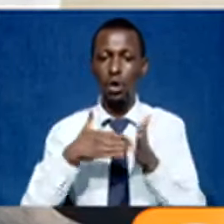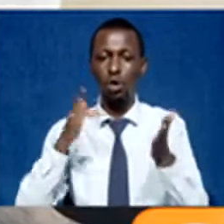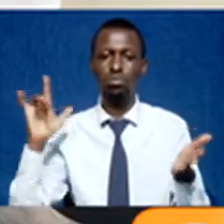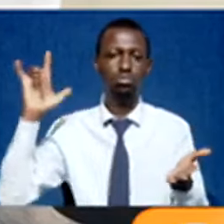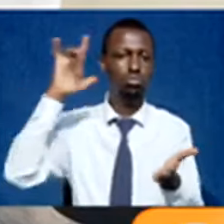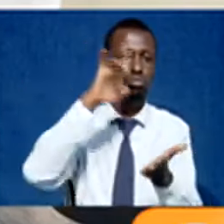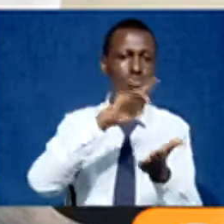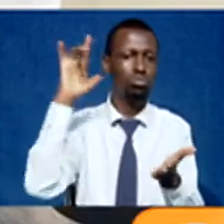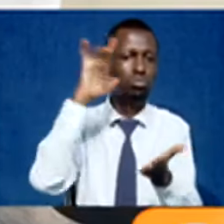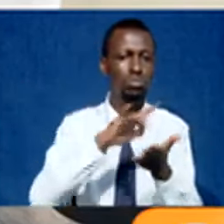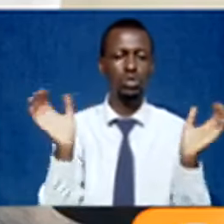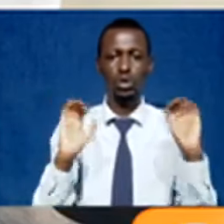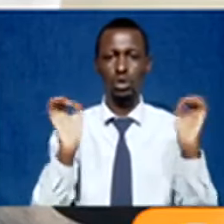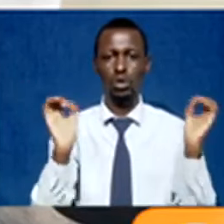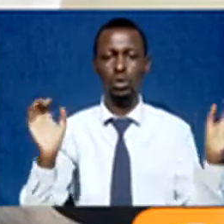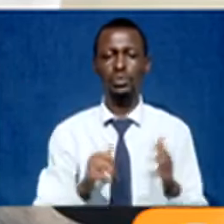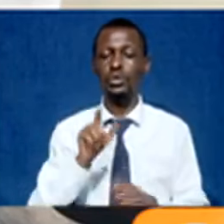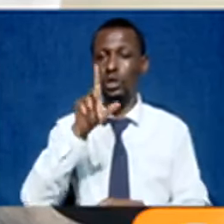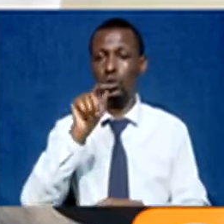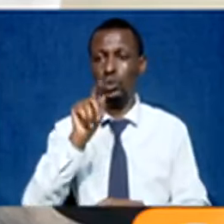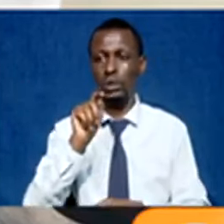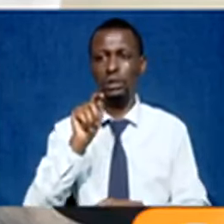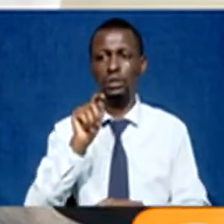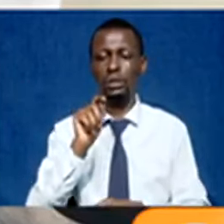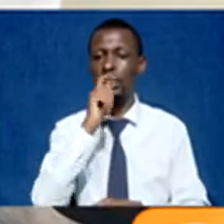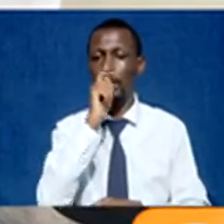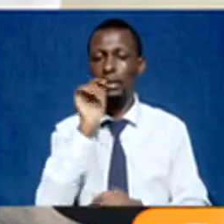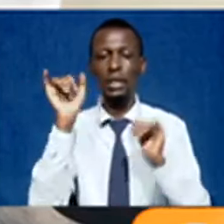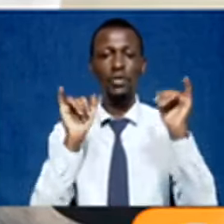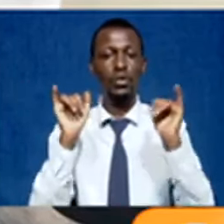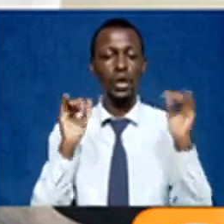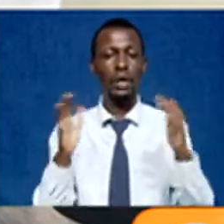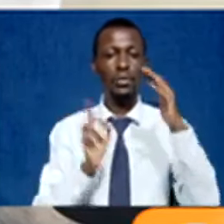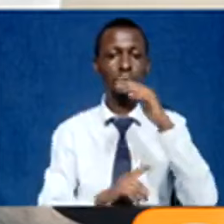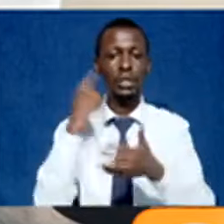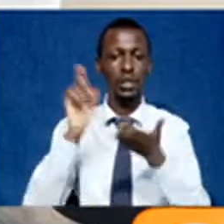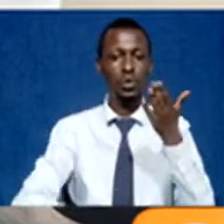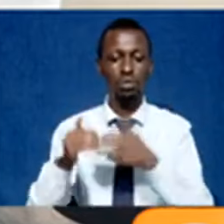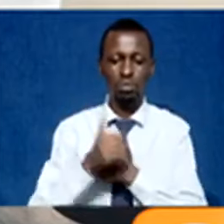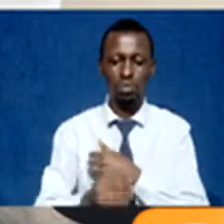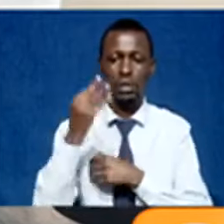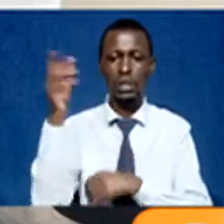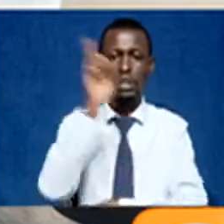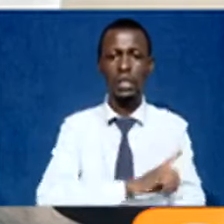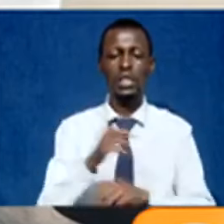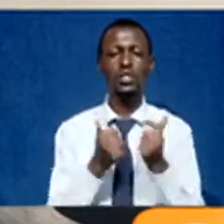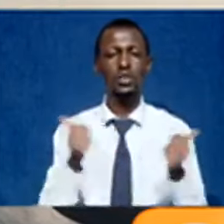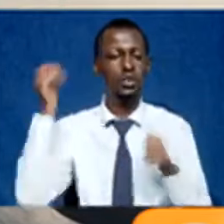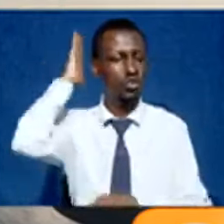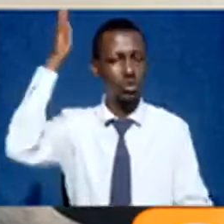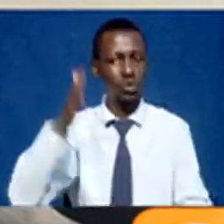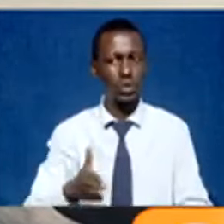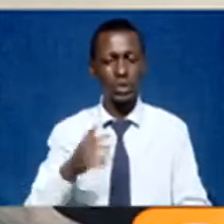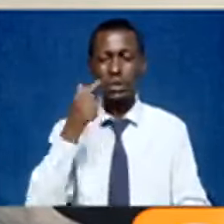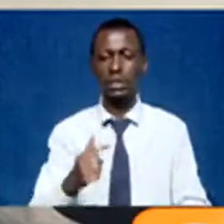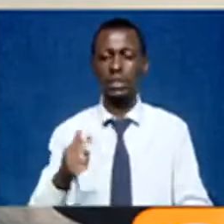passengers. So a tweet by Tanzania's Foreign Affairs Minister assures that the matter will be resolved in the next 3 days. January Makamba says that he has spoken